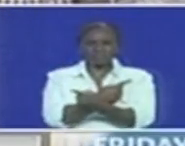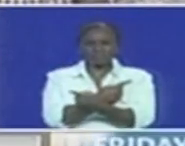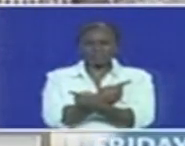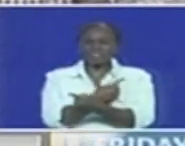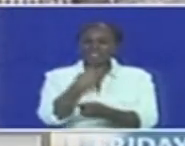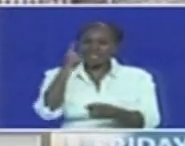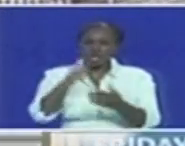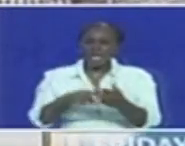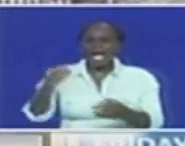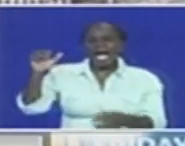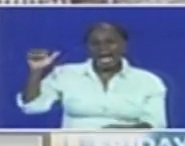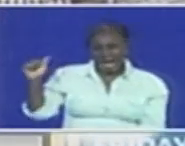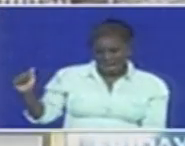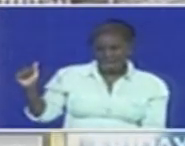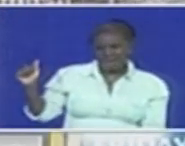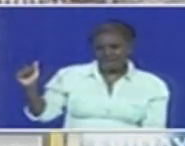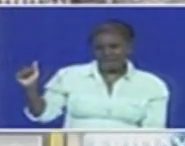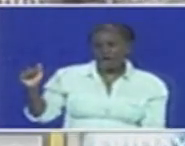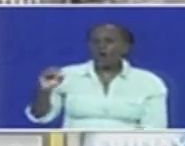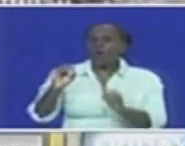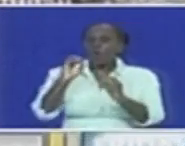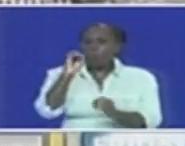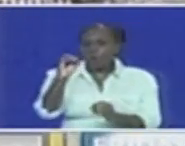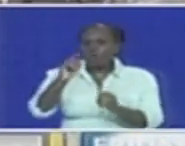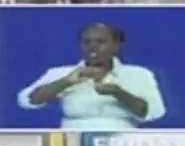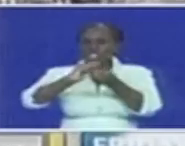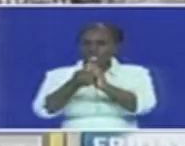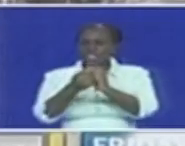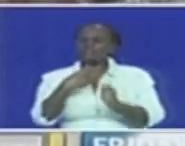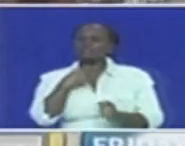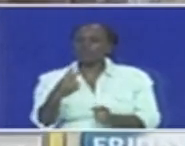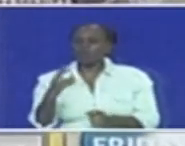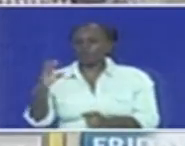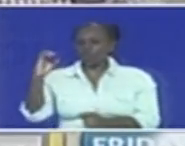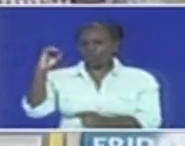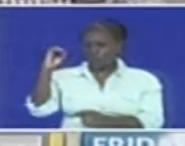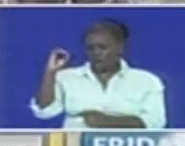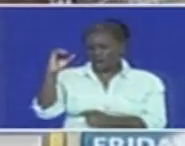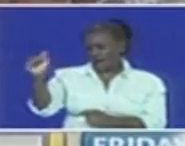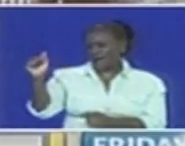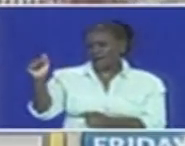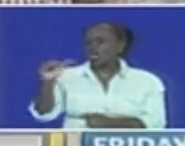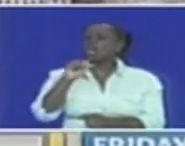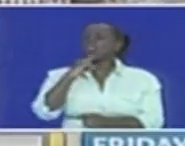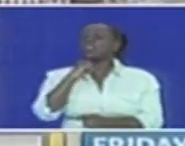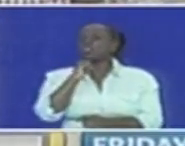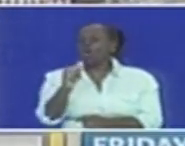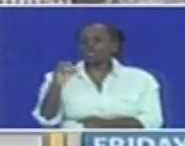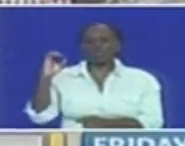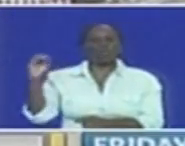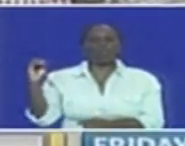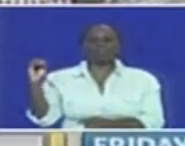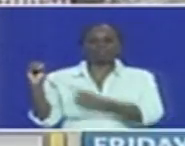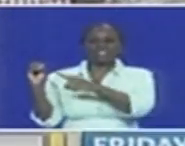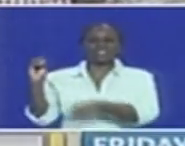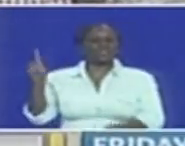say onion. The first O takes the sound A, onion, not onion, which we commonly hear of. We